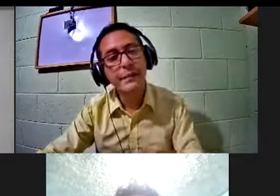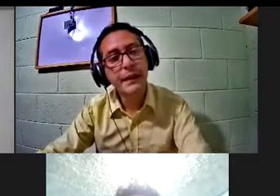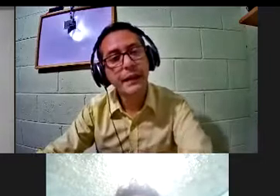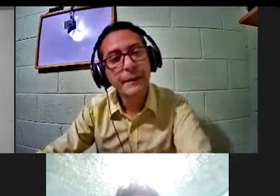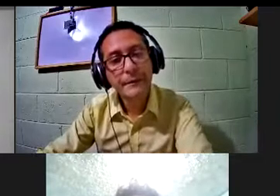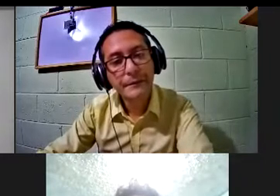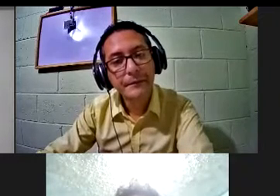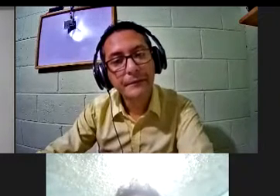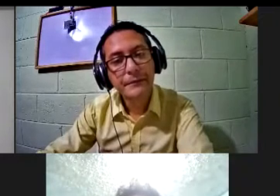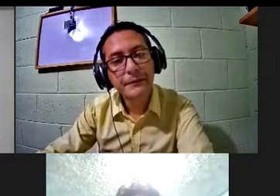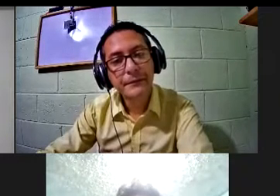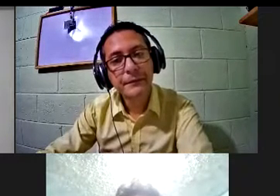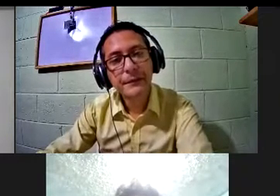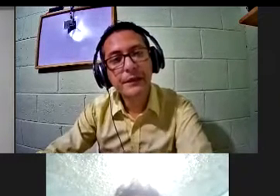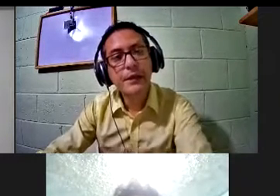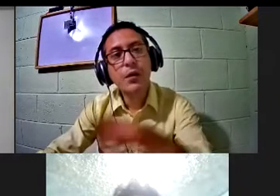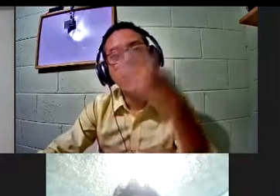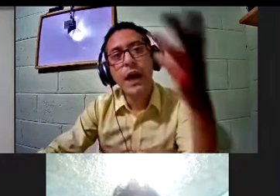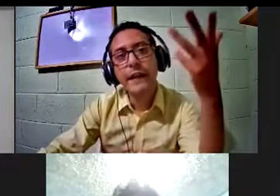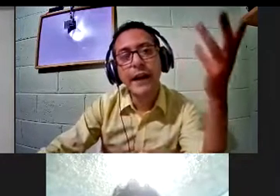yes, Blanca? Repeat the question, please.